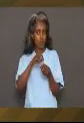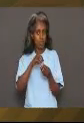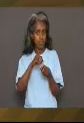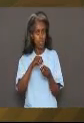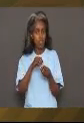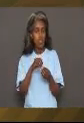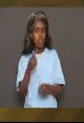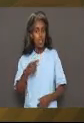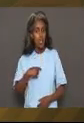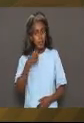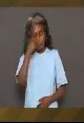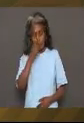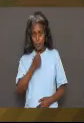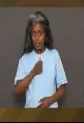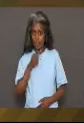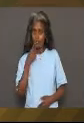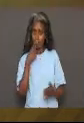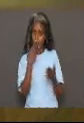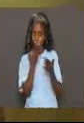I believe you will do very well.